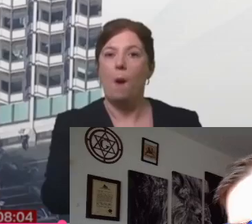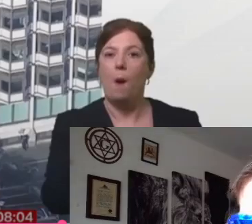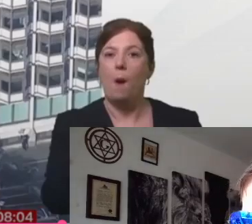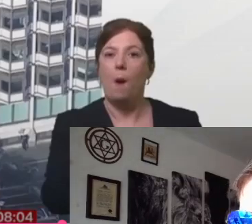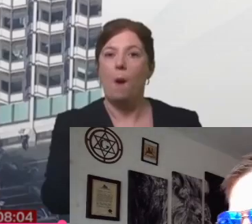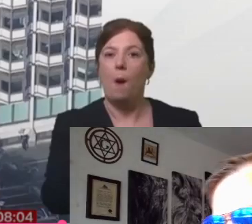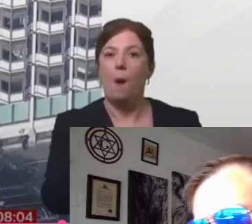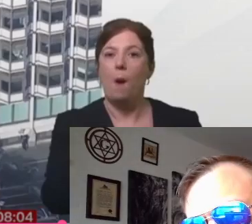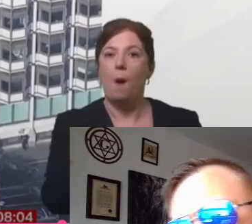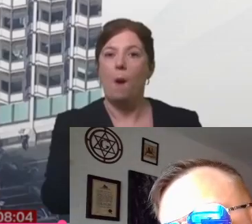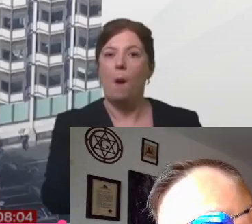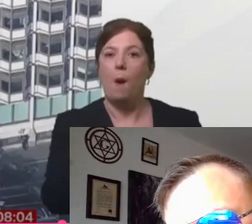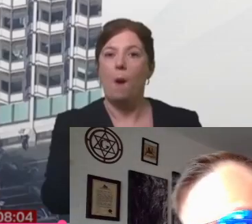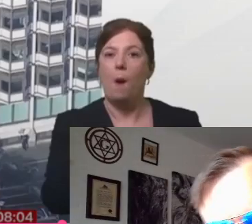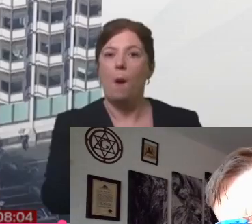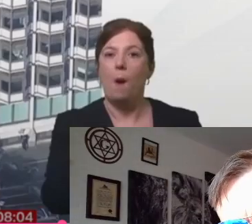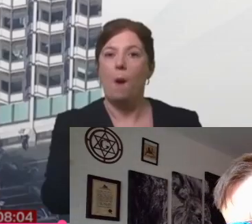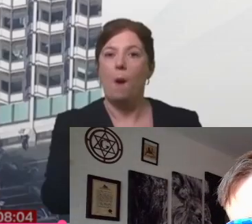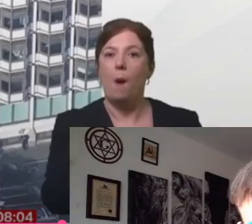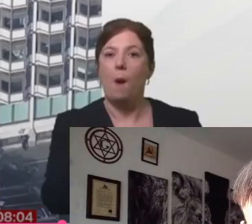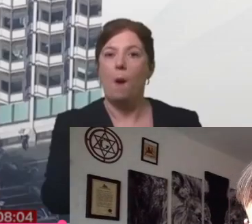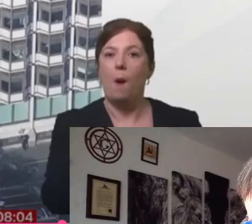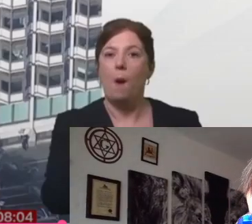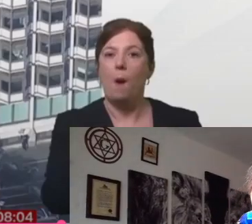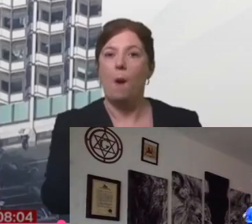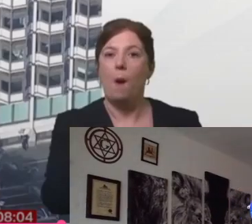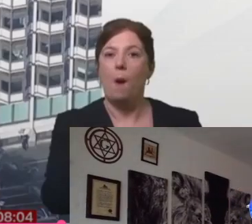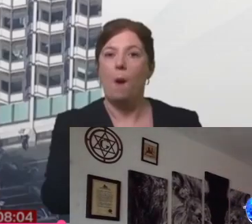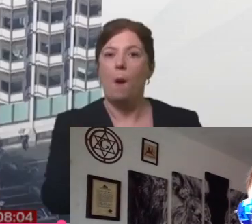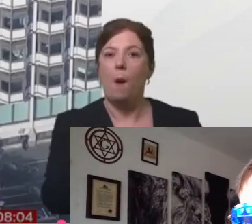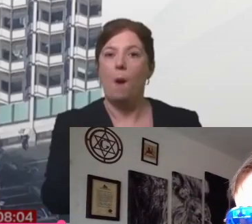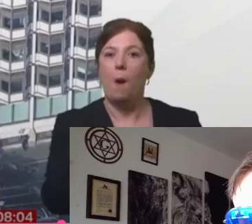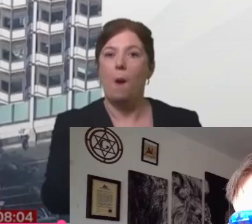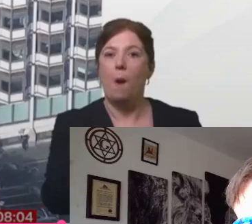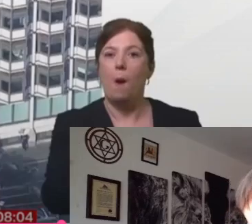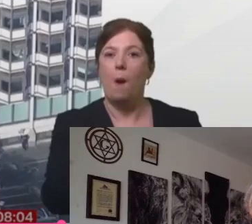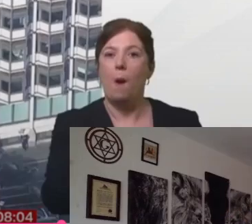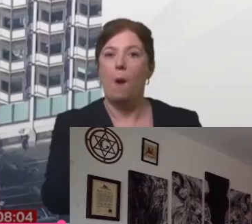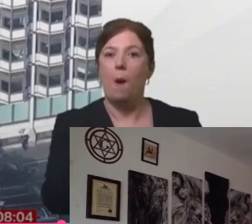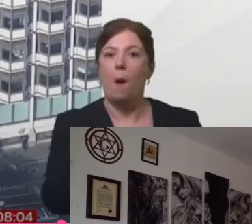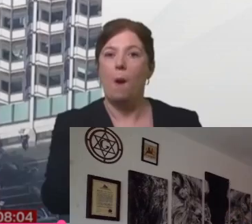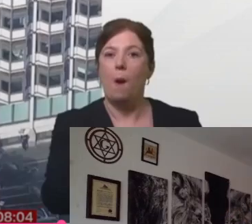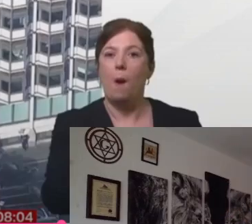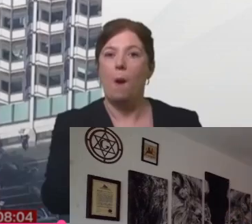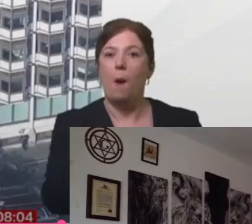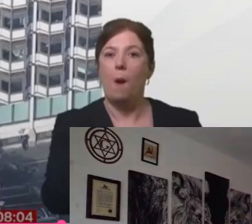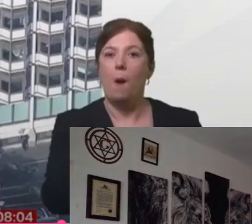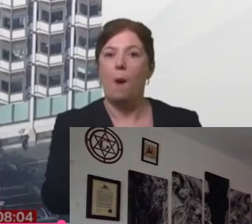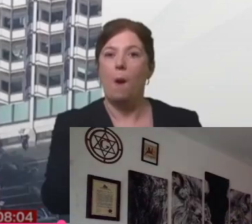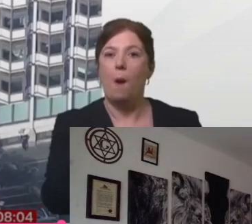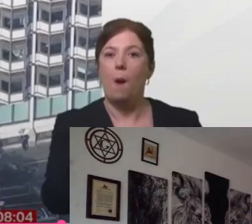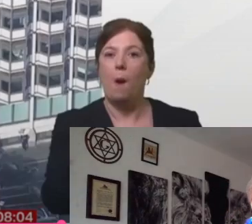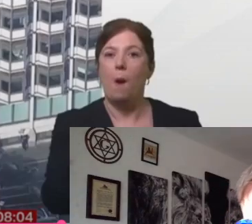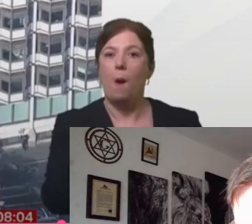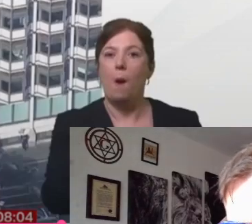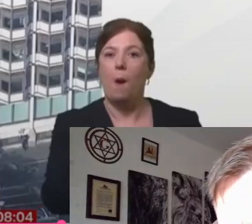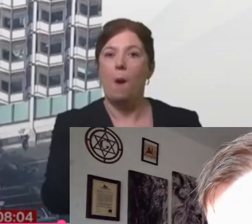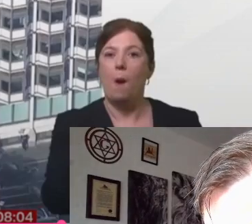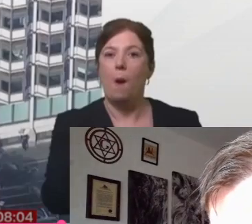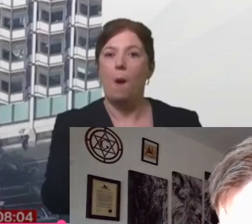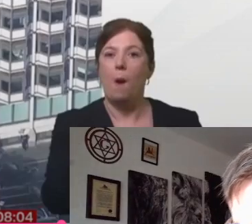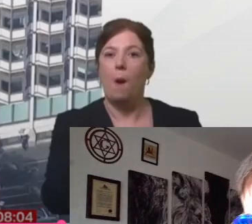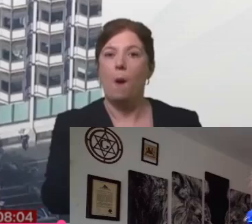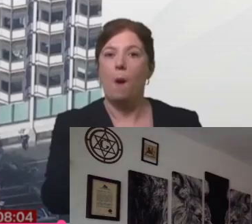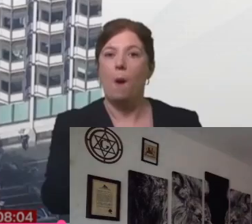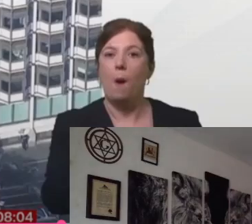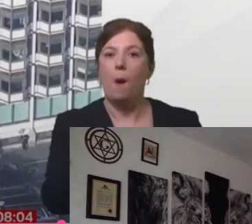And then you would represent the people that you grew up around. And then you'd have the dictator ball. It'd be like, a bit